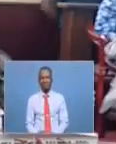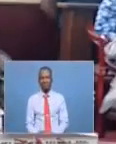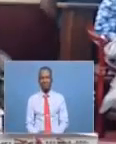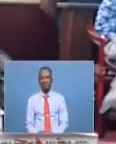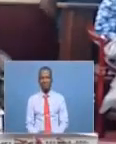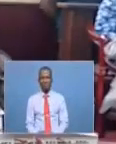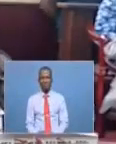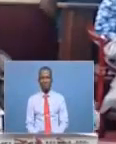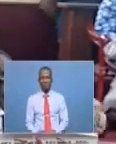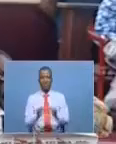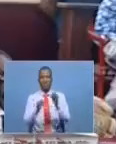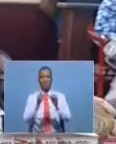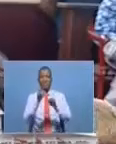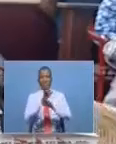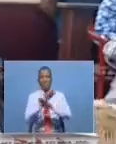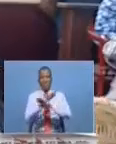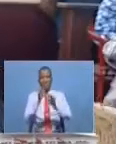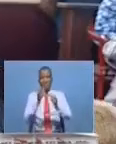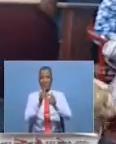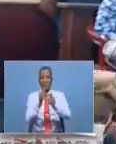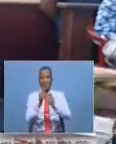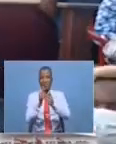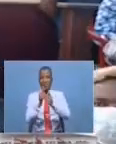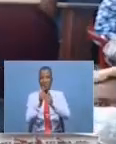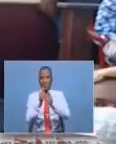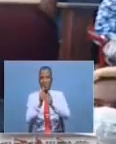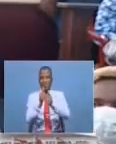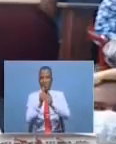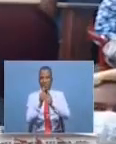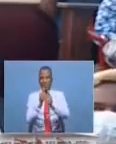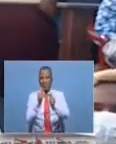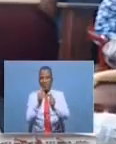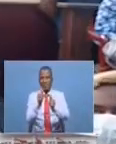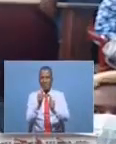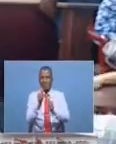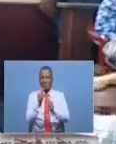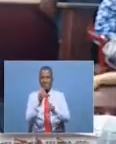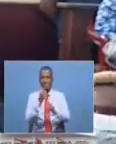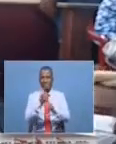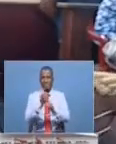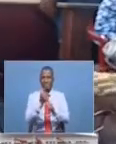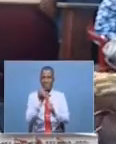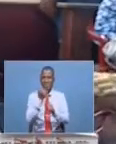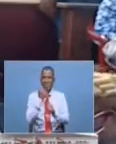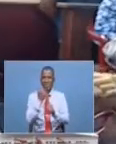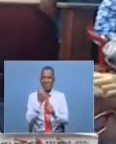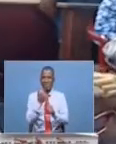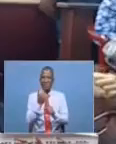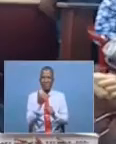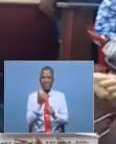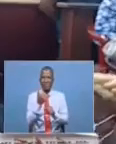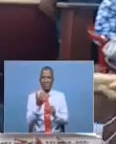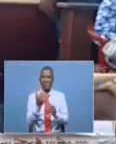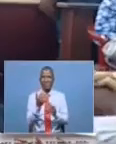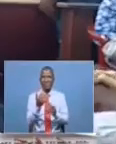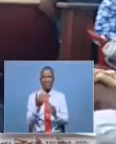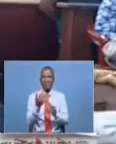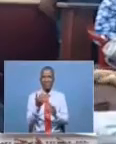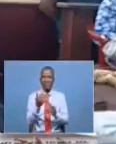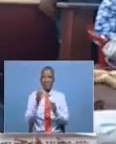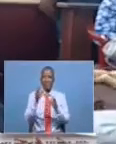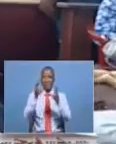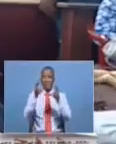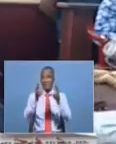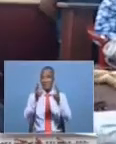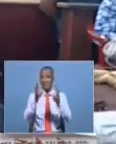follow or did not, if you made an error in respect of the ratio decidendi, they